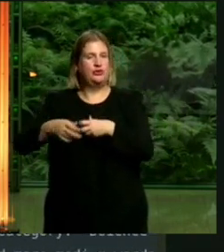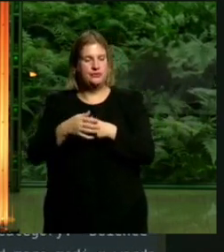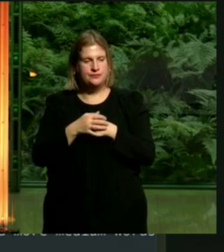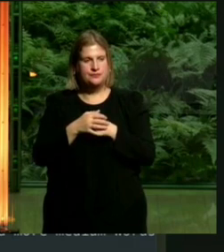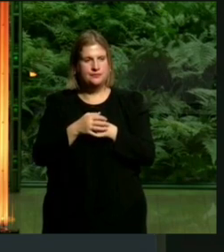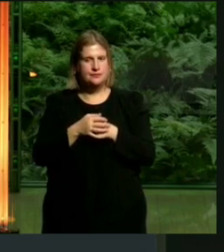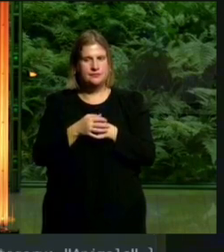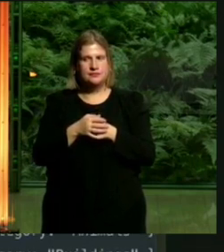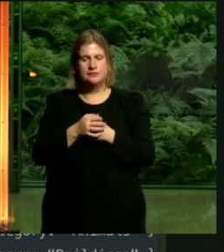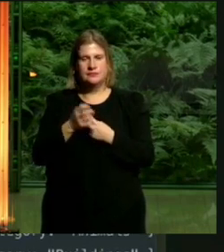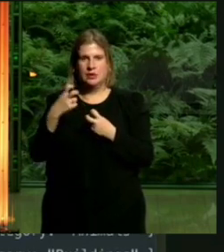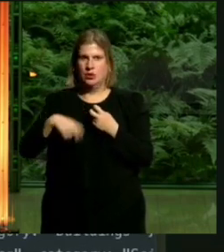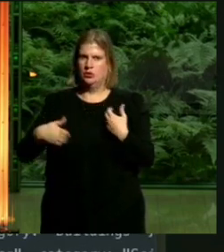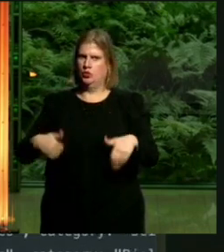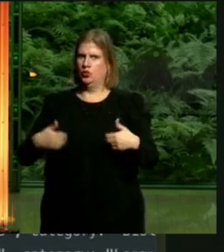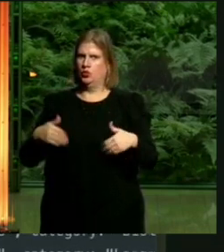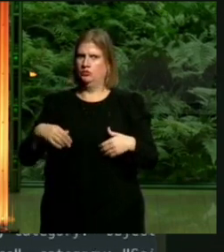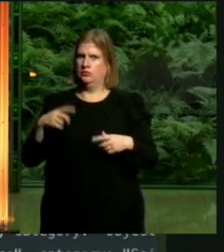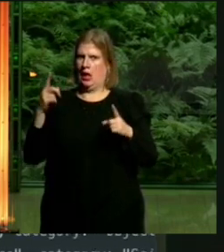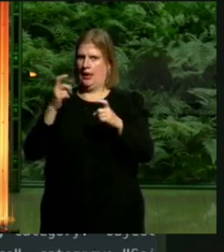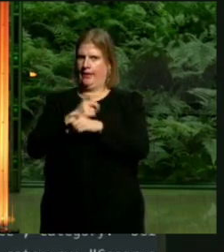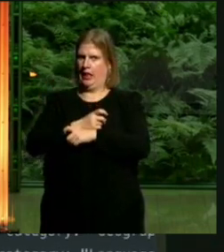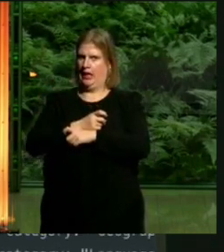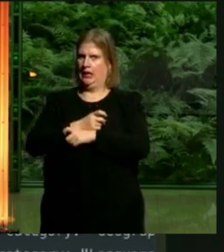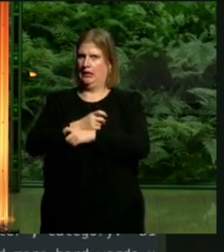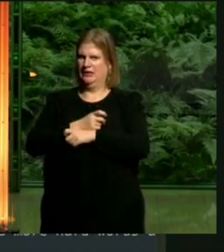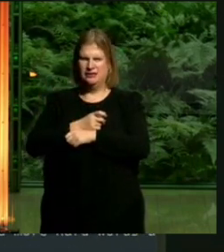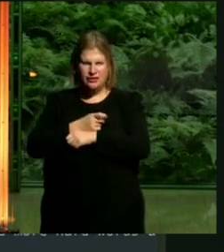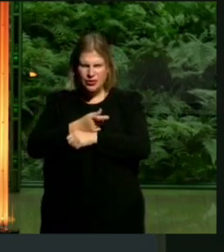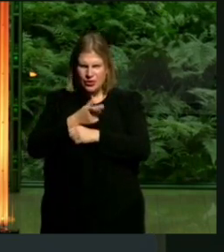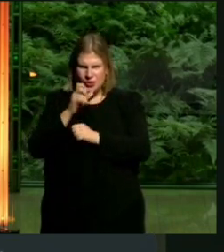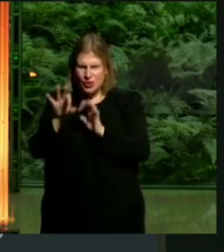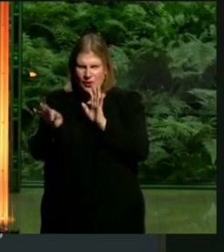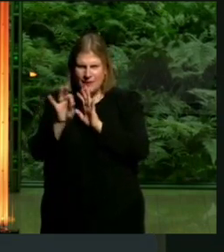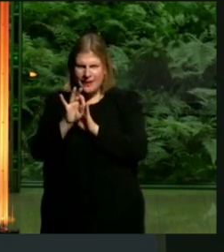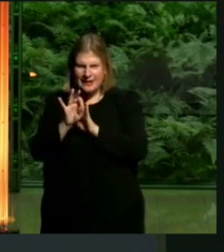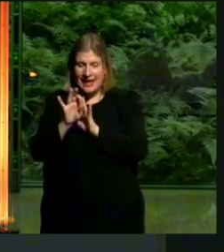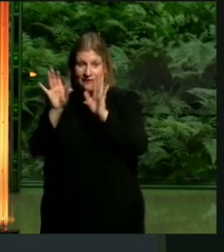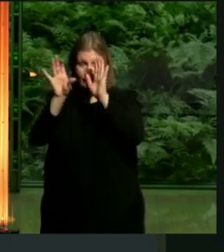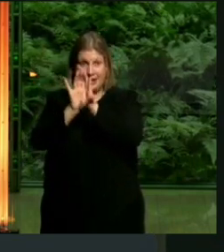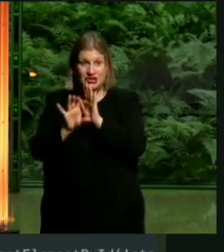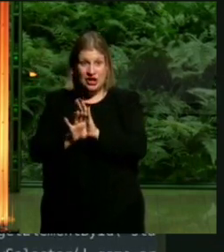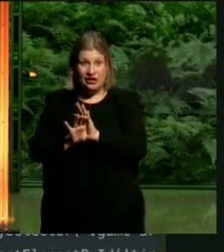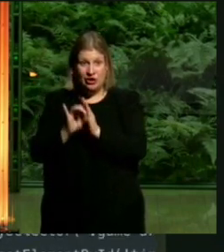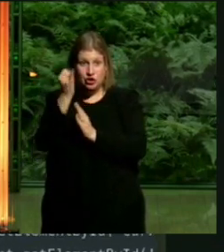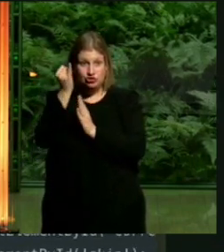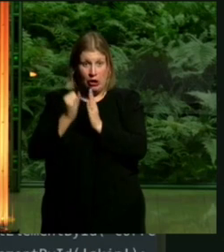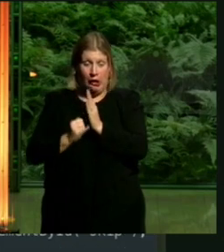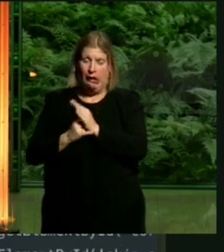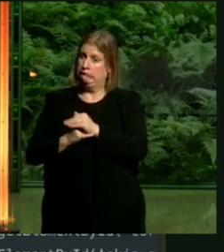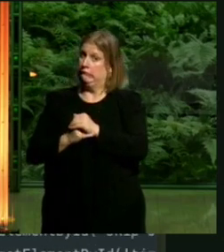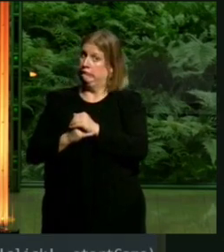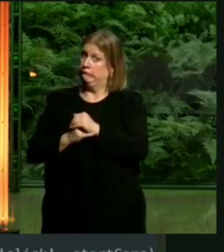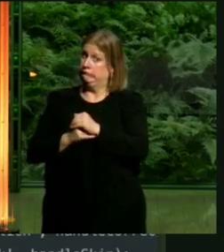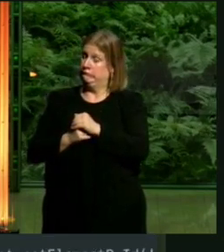And the hard ones look super hard. Like, who would do that in Pictionary? Like, try coming up with that word.